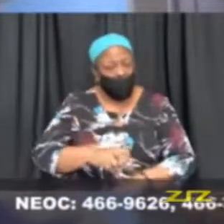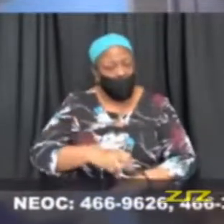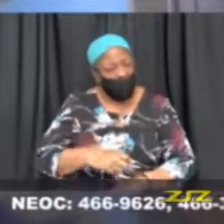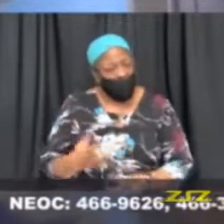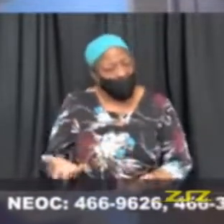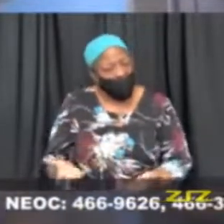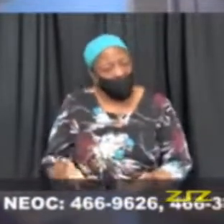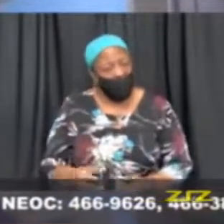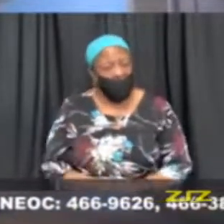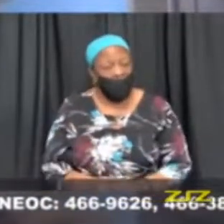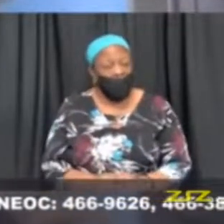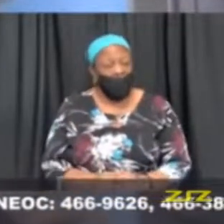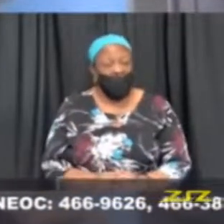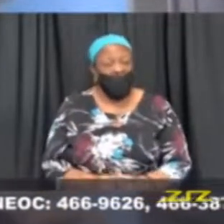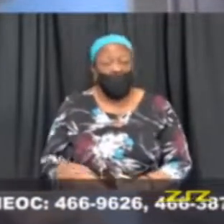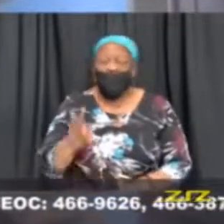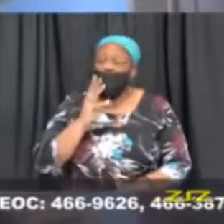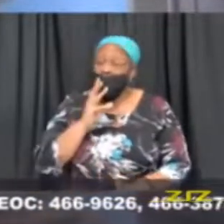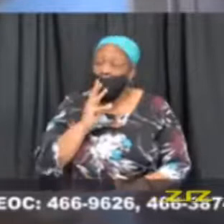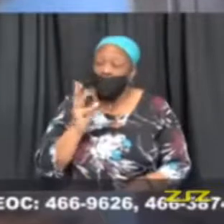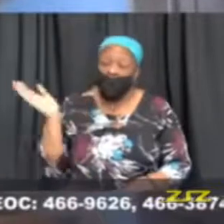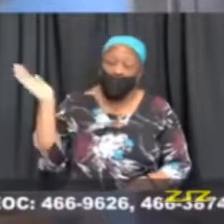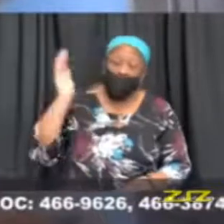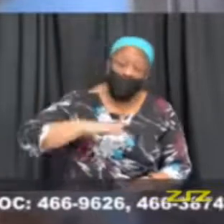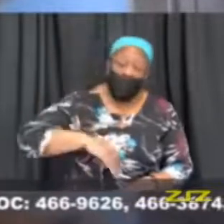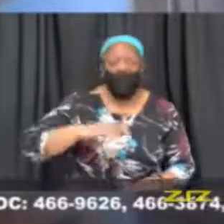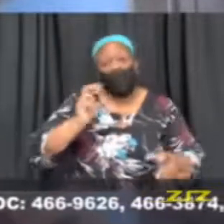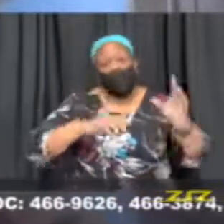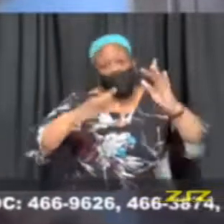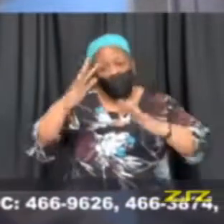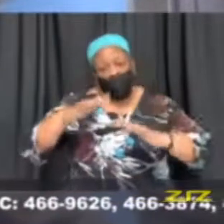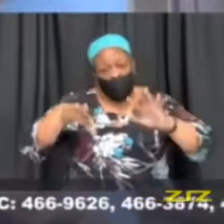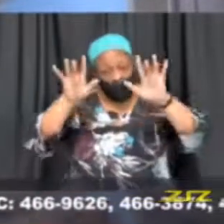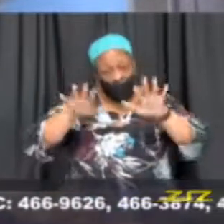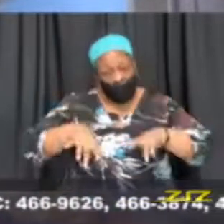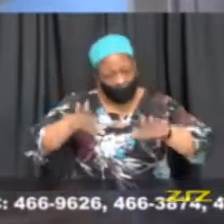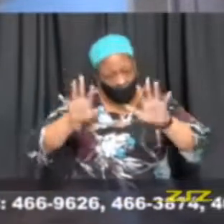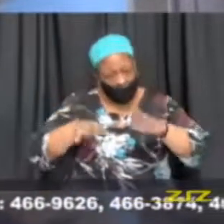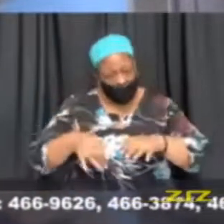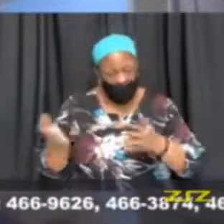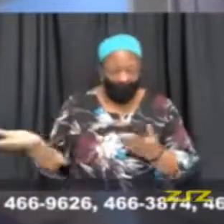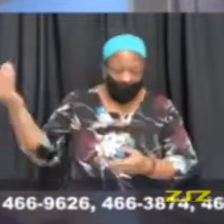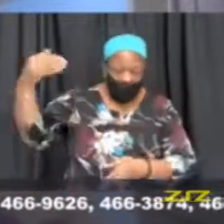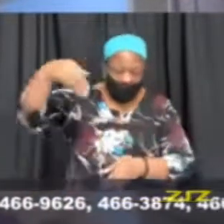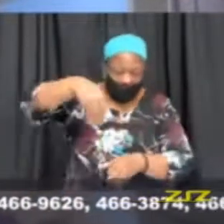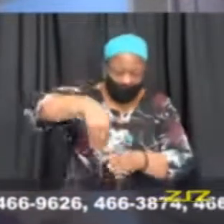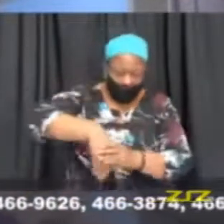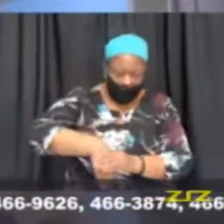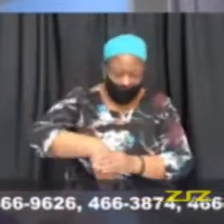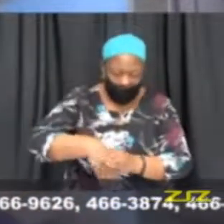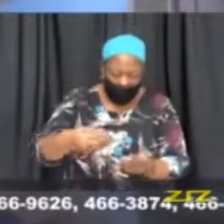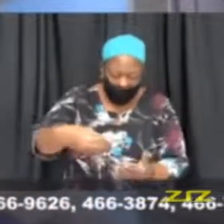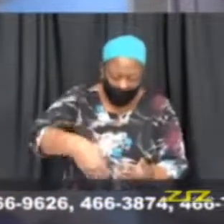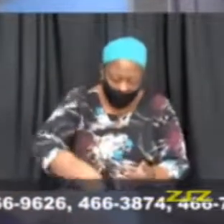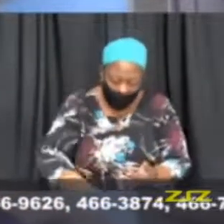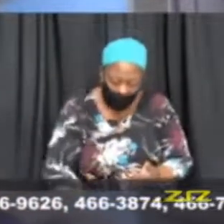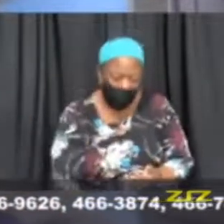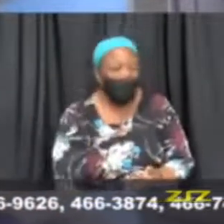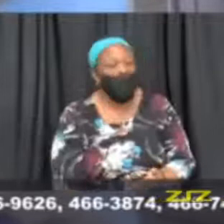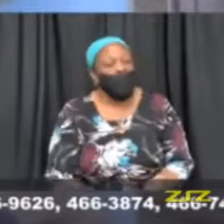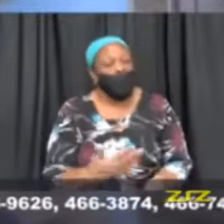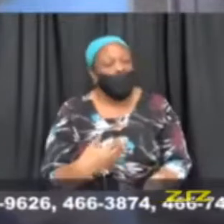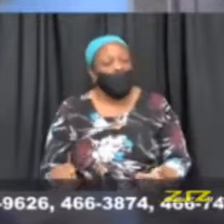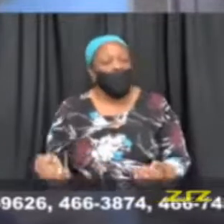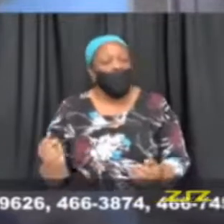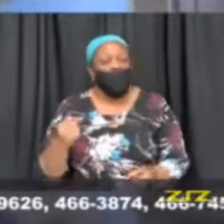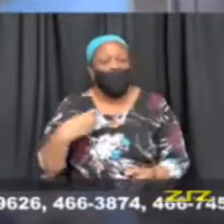rain that filters through the cracks and so on the volcano, and it percolates down into the earth and is